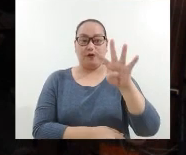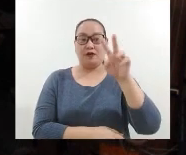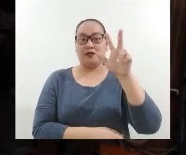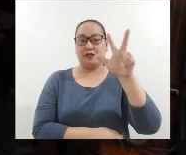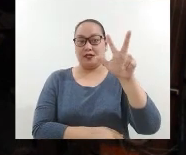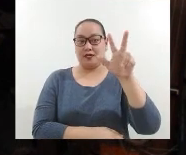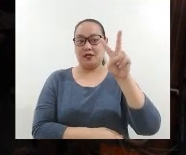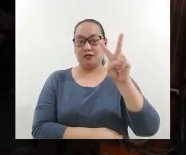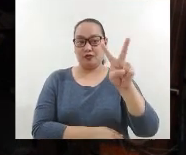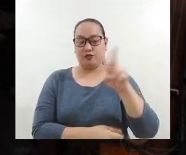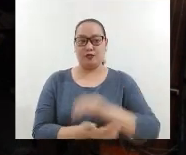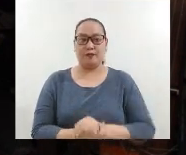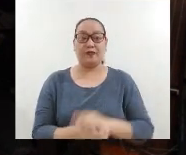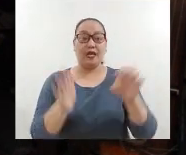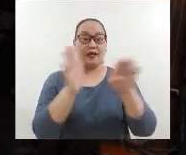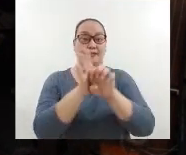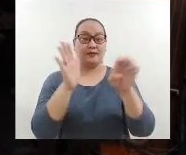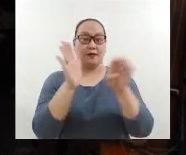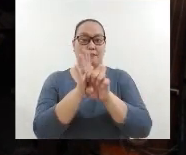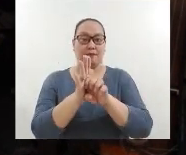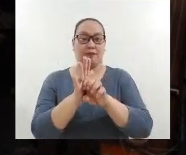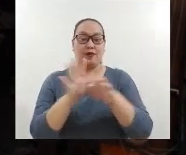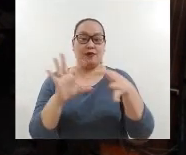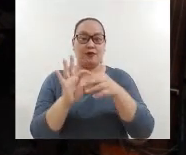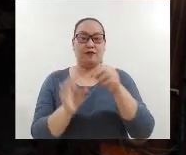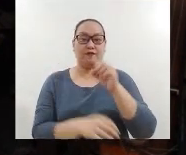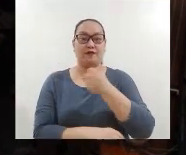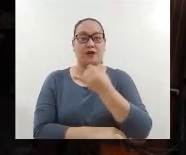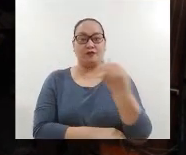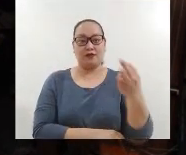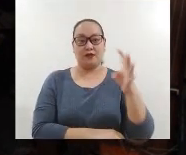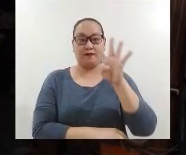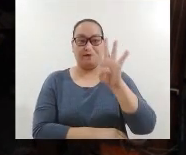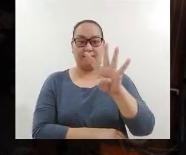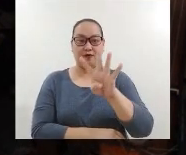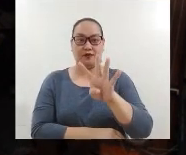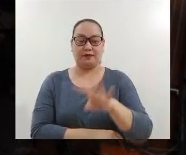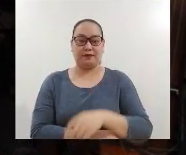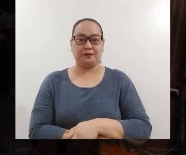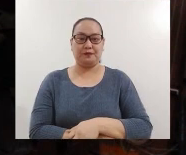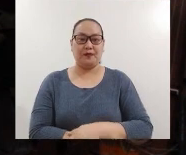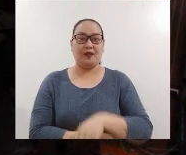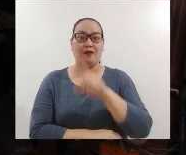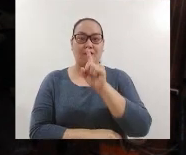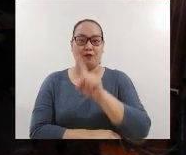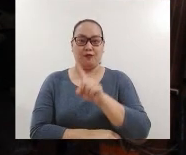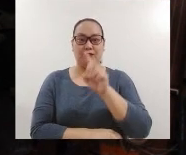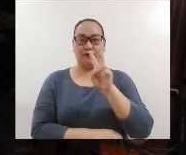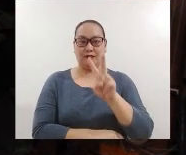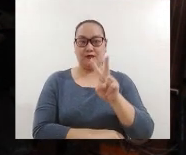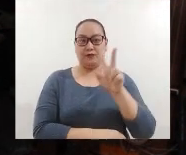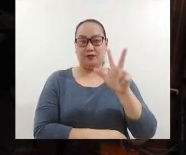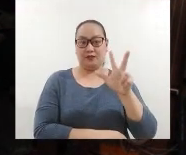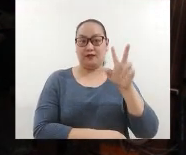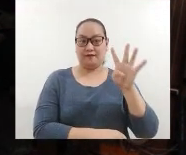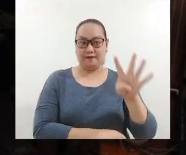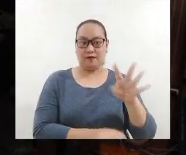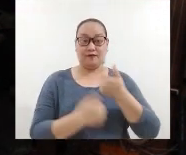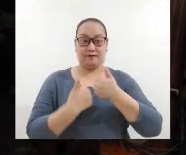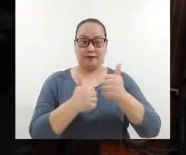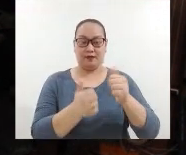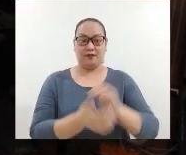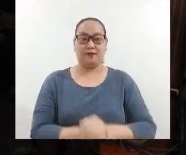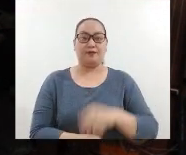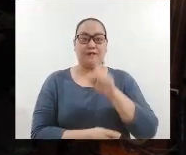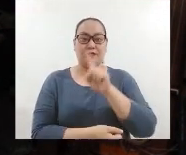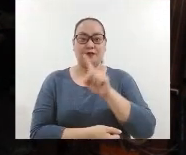counts. Now, this is an example of counting in 4. 1, 2, 3, 4. Now, you follow me. Ready?